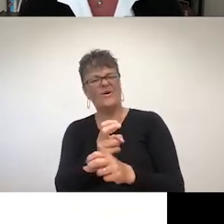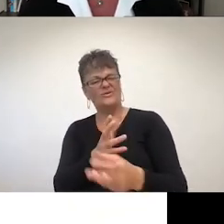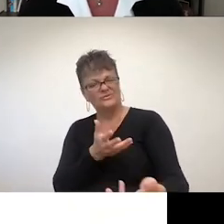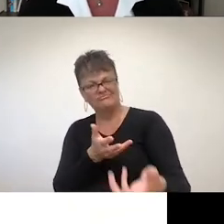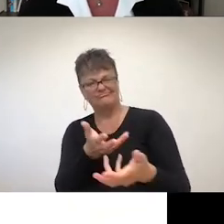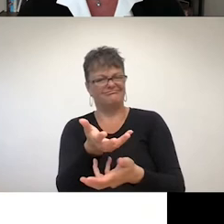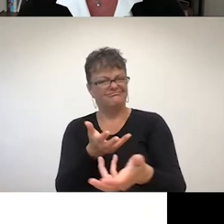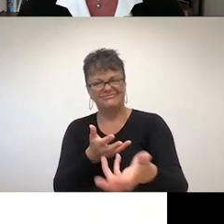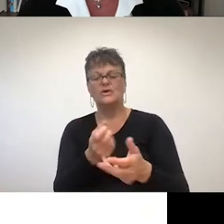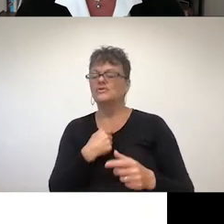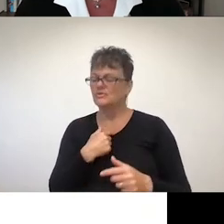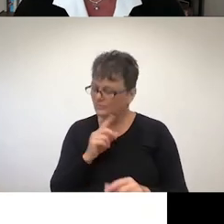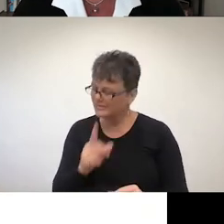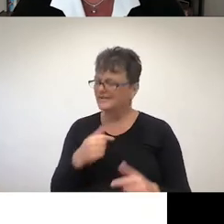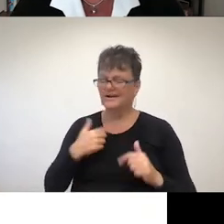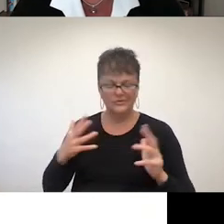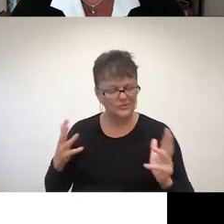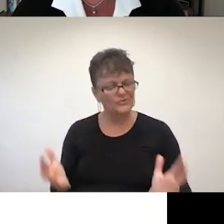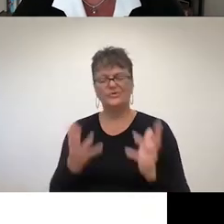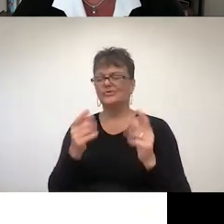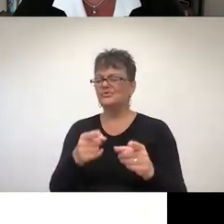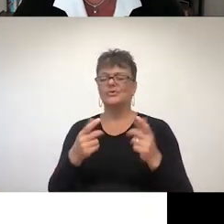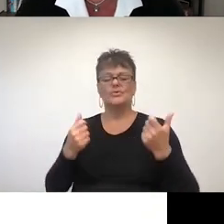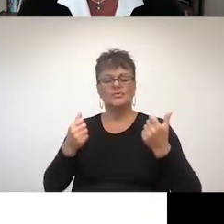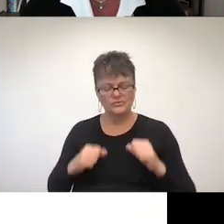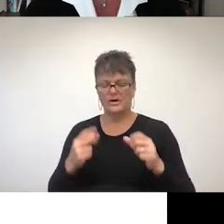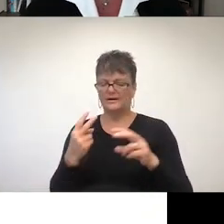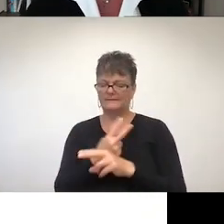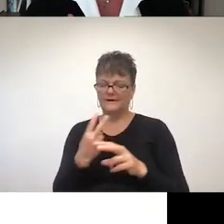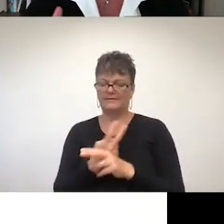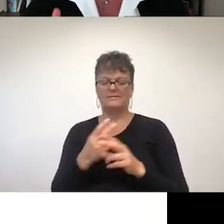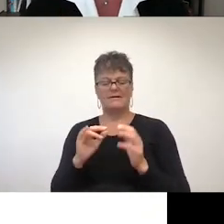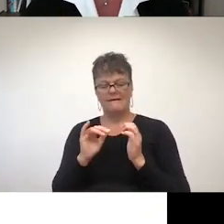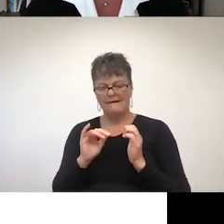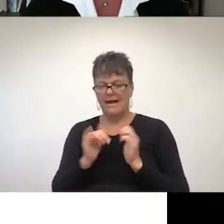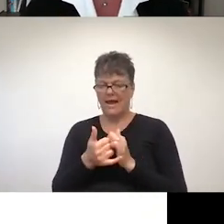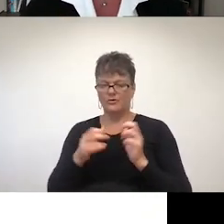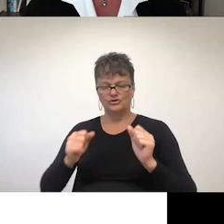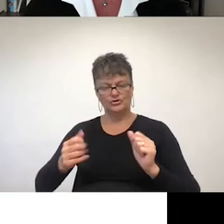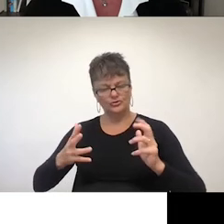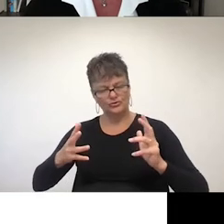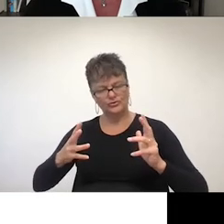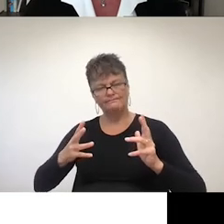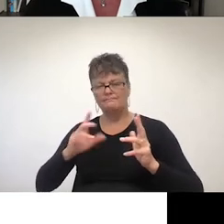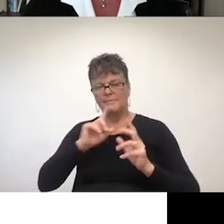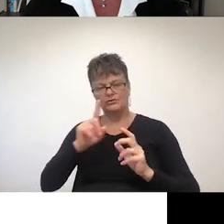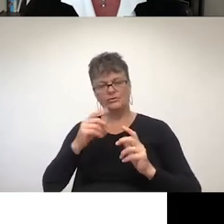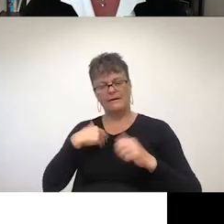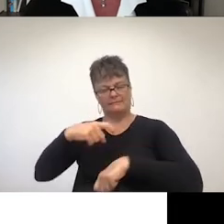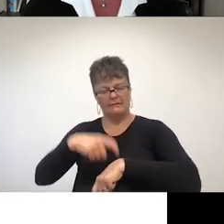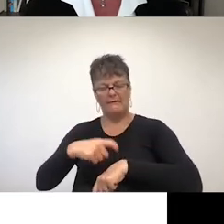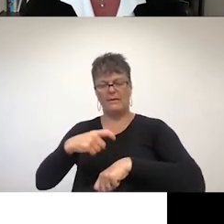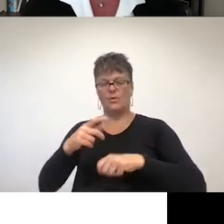class and module space, maybe because you've subtracted something. Carve out some space for ongoing